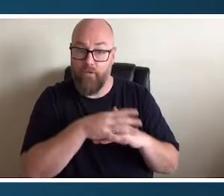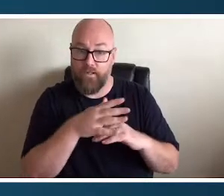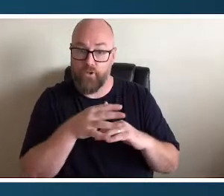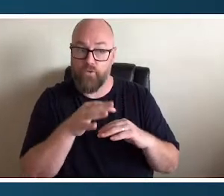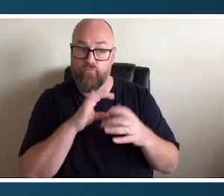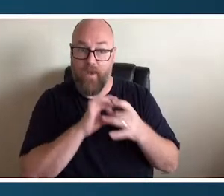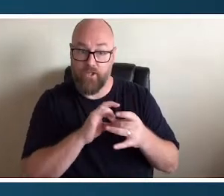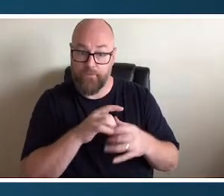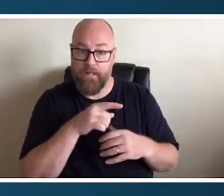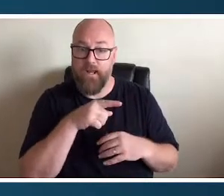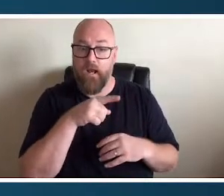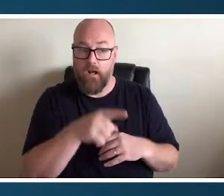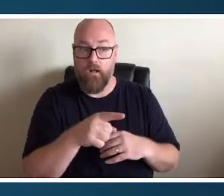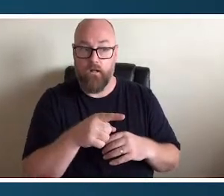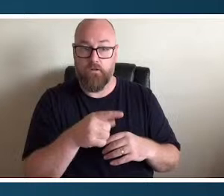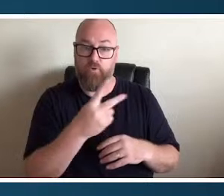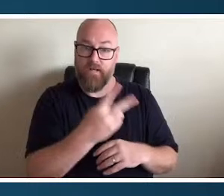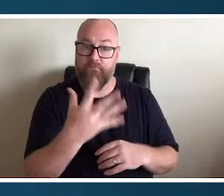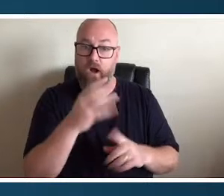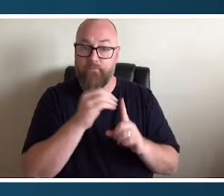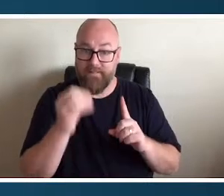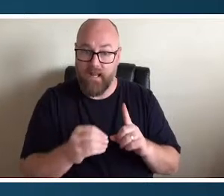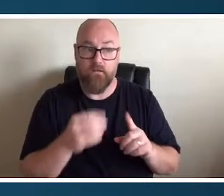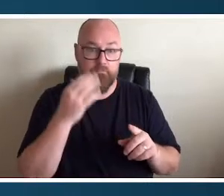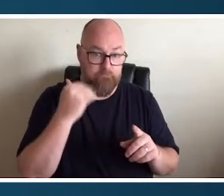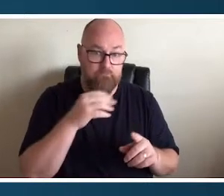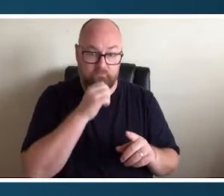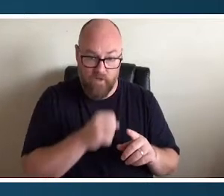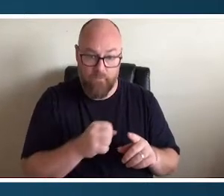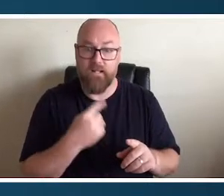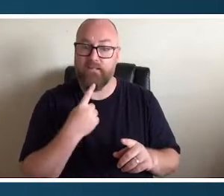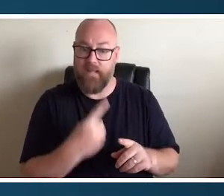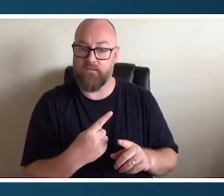workers, both male and females, reported